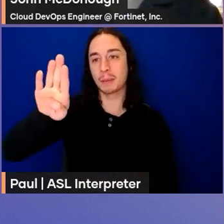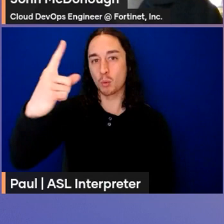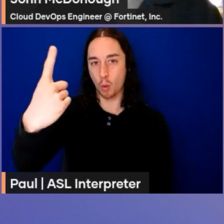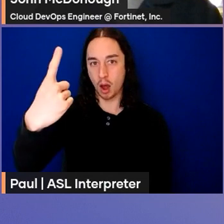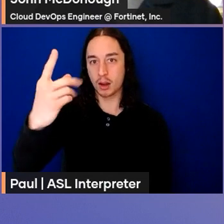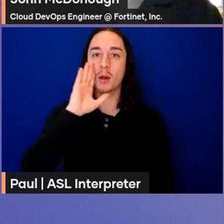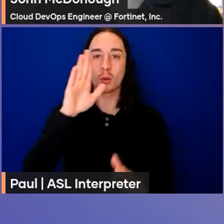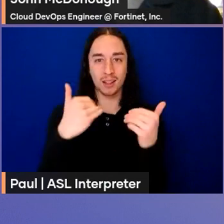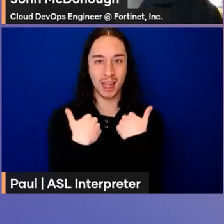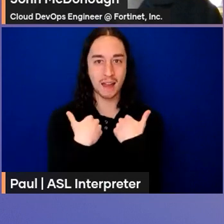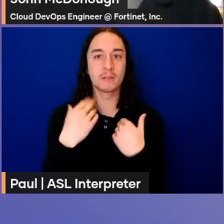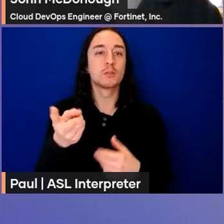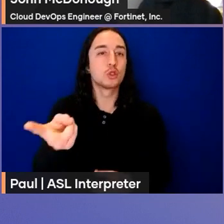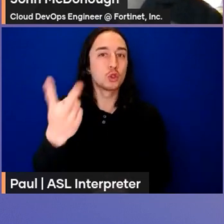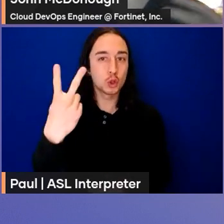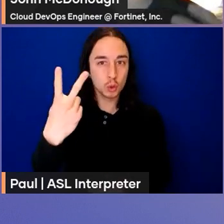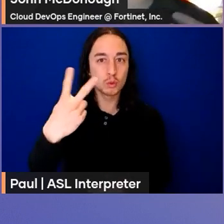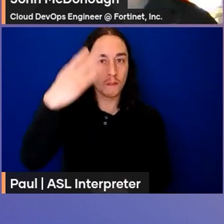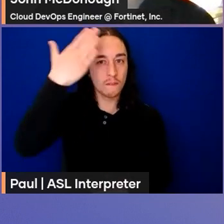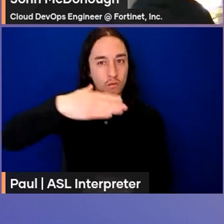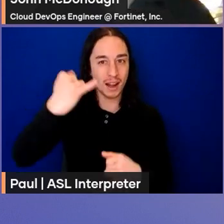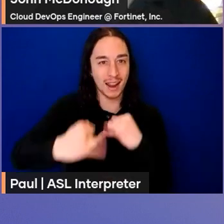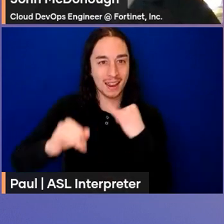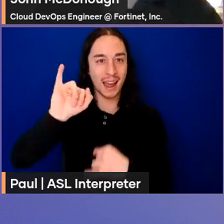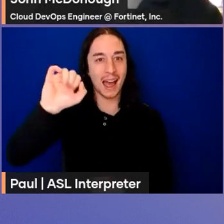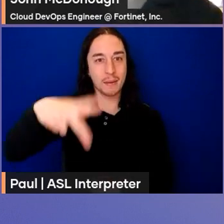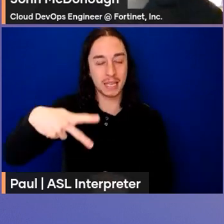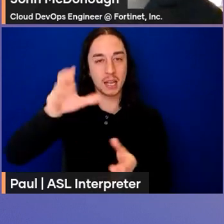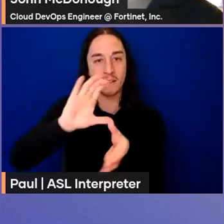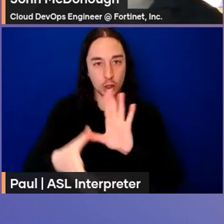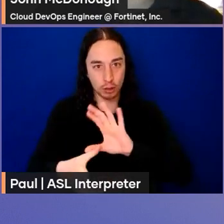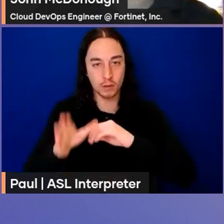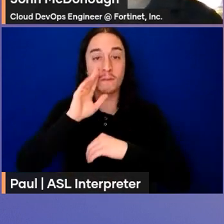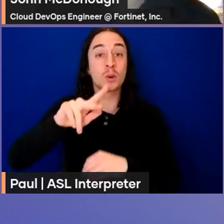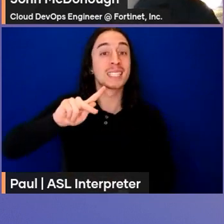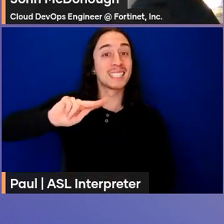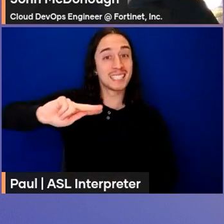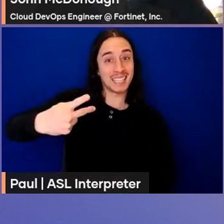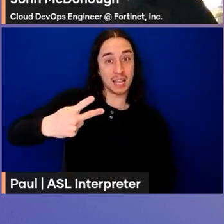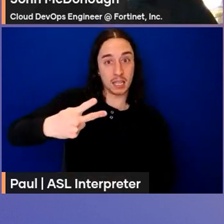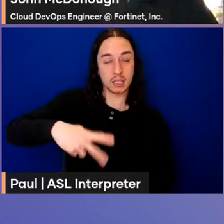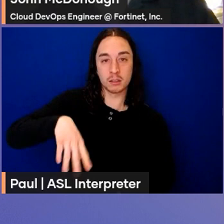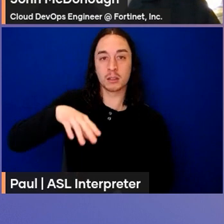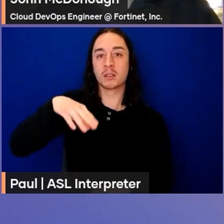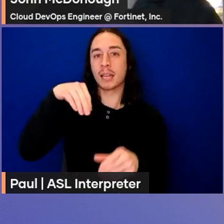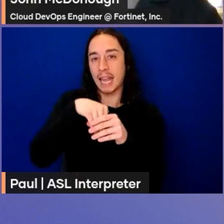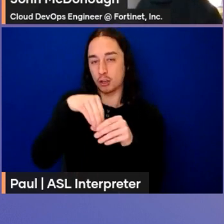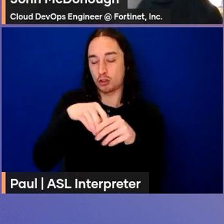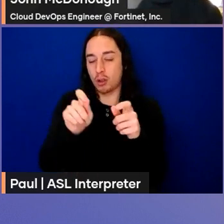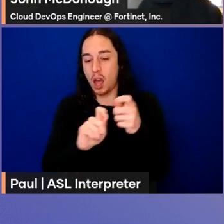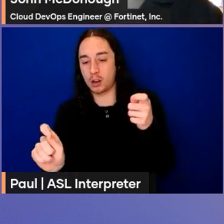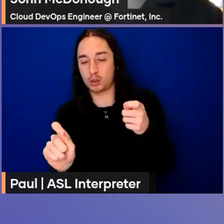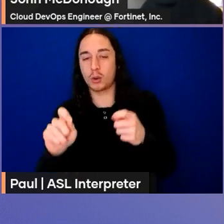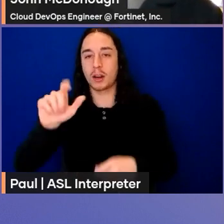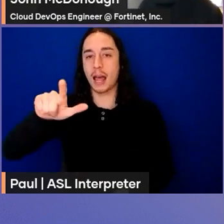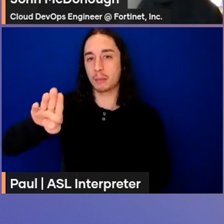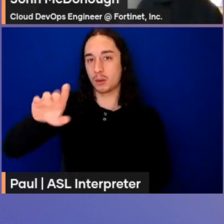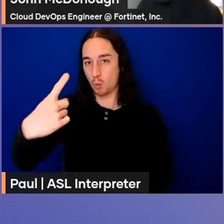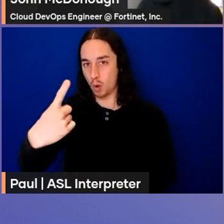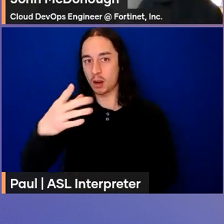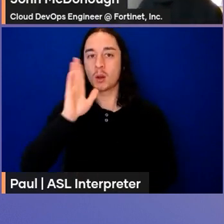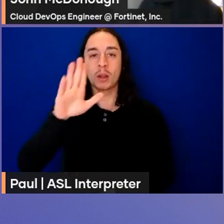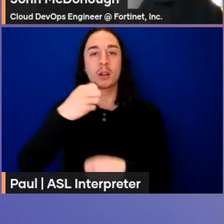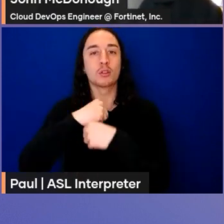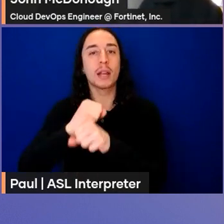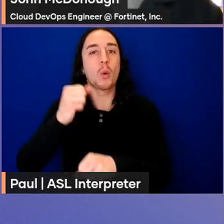configurations. And for the second load balancer called internal underscore LB1, I'm going to create one front-end